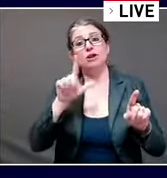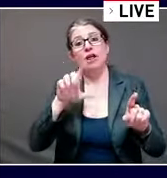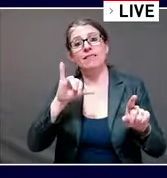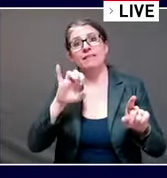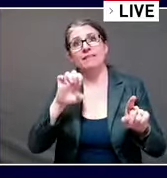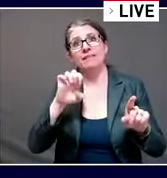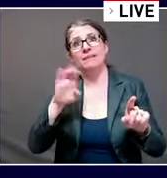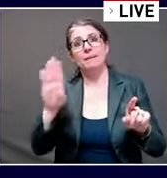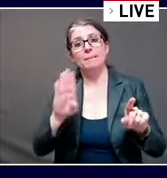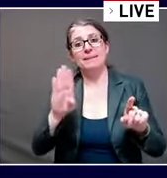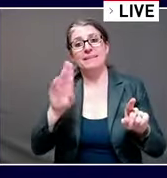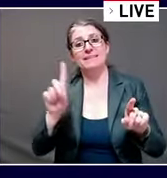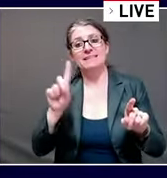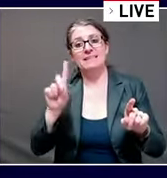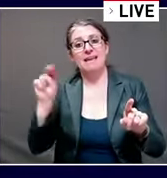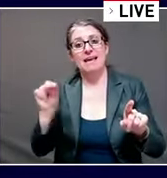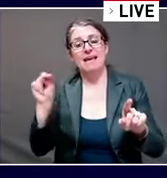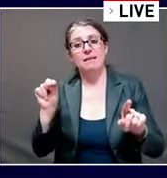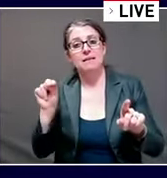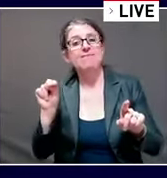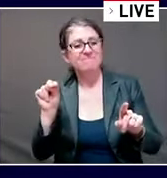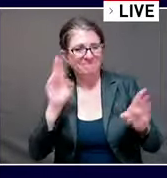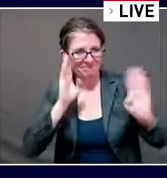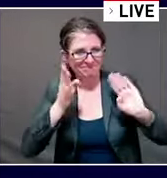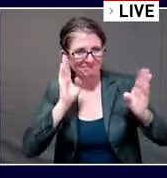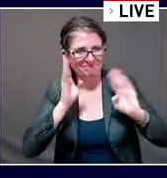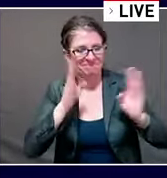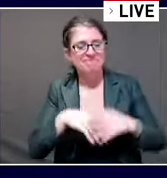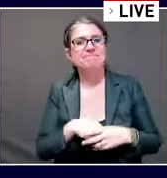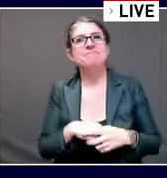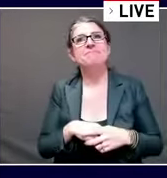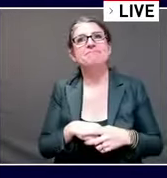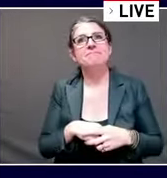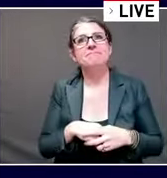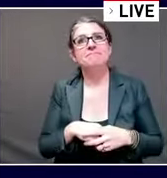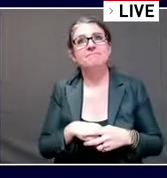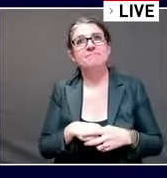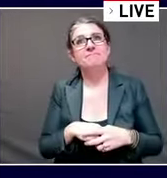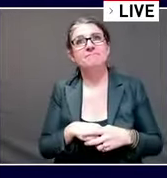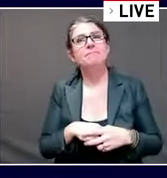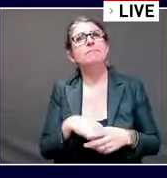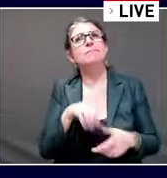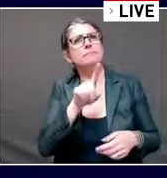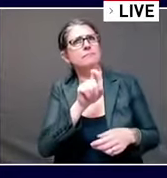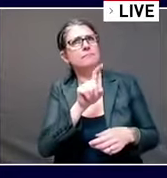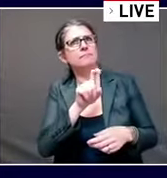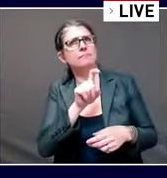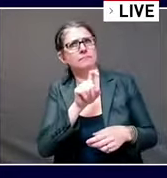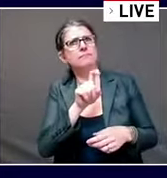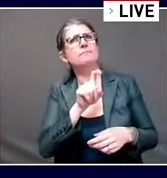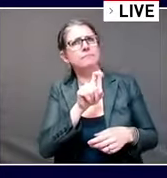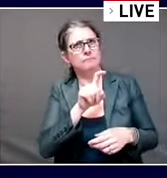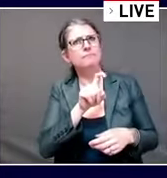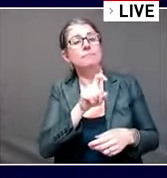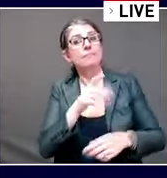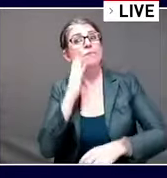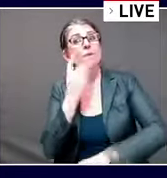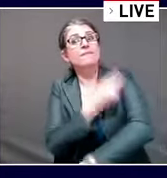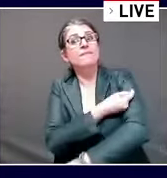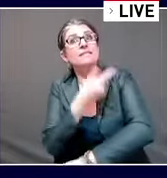you. I'm following up about the vaccine distribution for COVID-19. Do you have